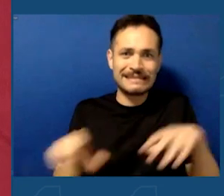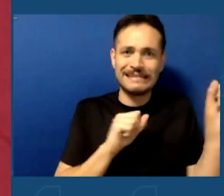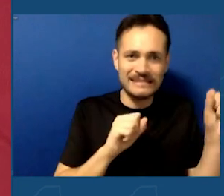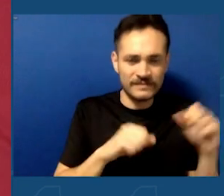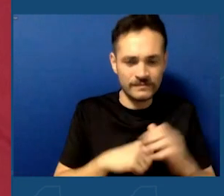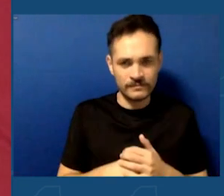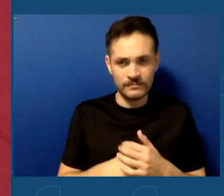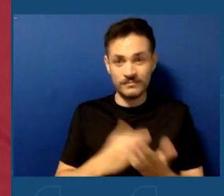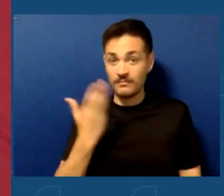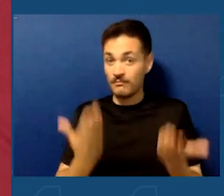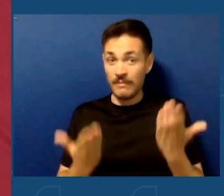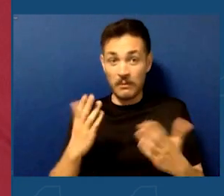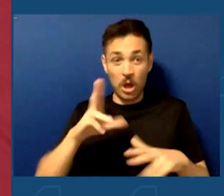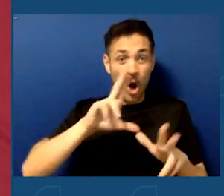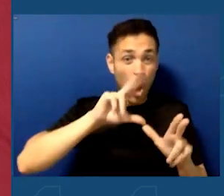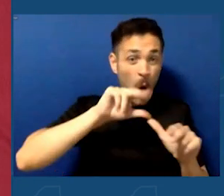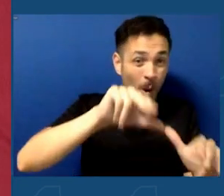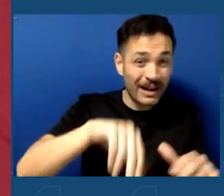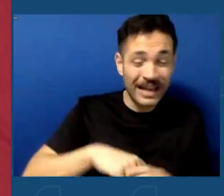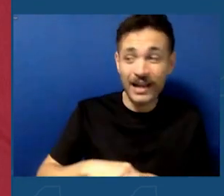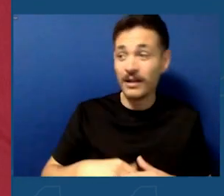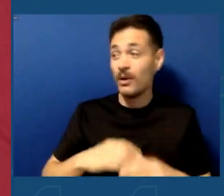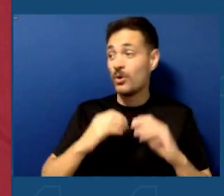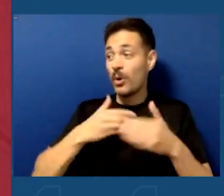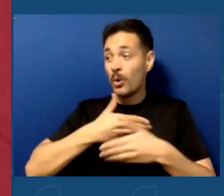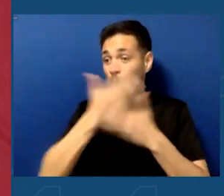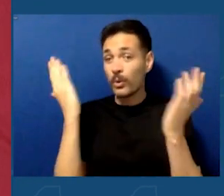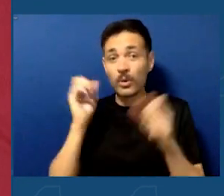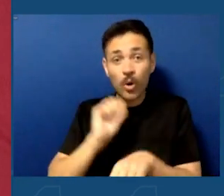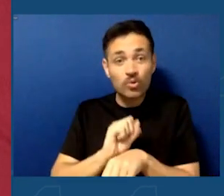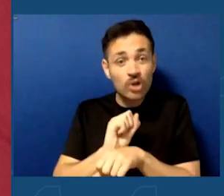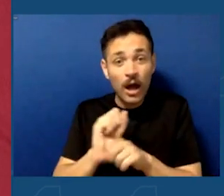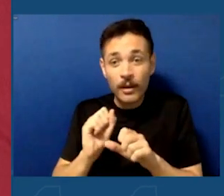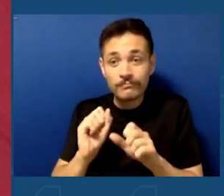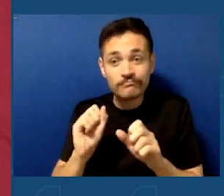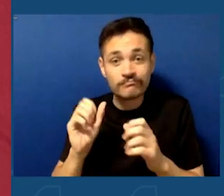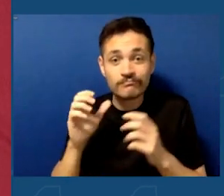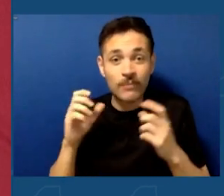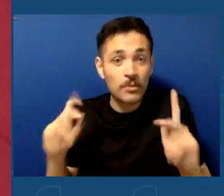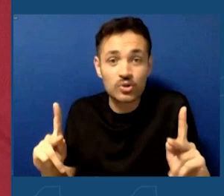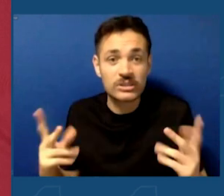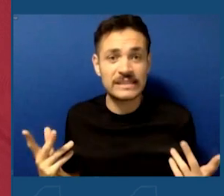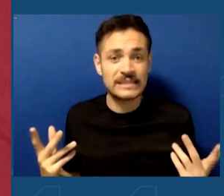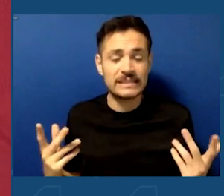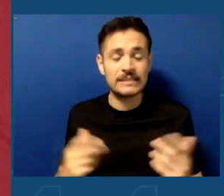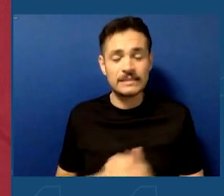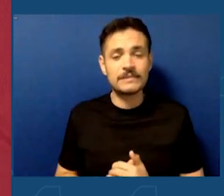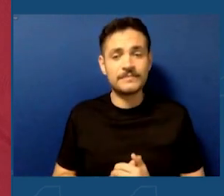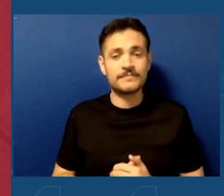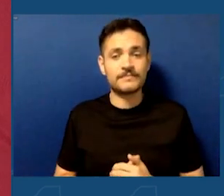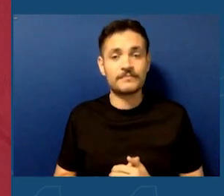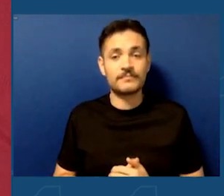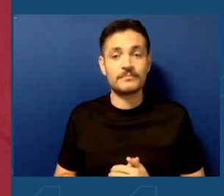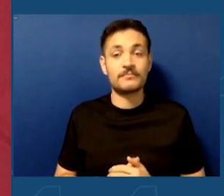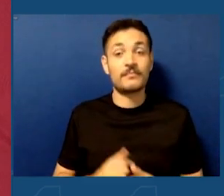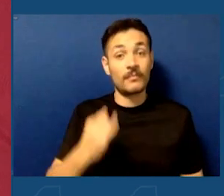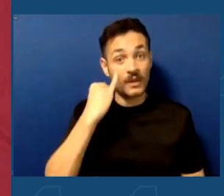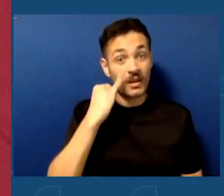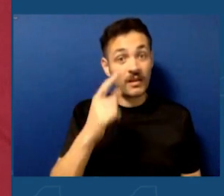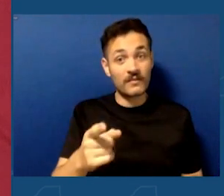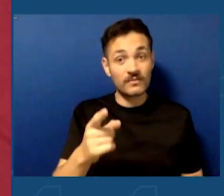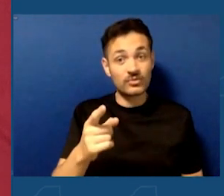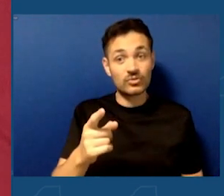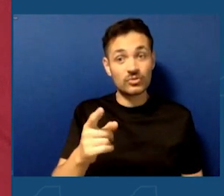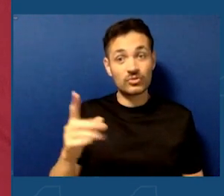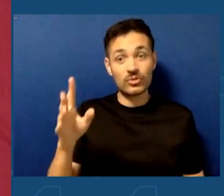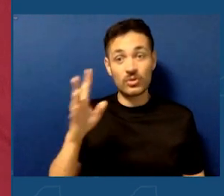disaster of the lack of job opportunities in Puerto Rico. And if you ignore so, you'll do so on